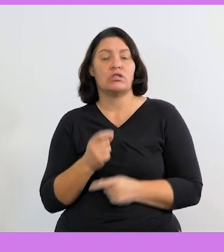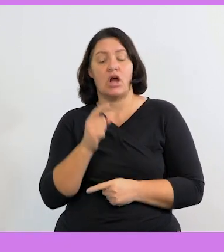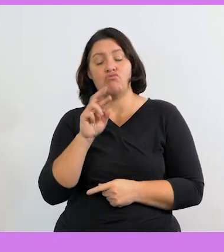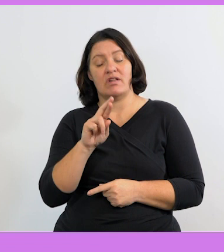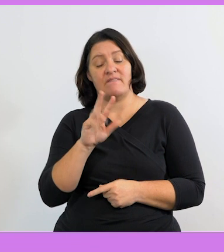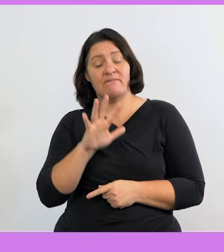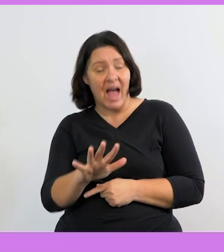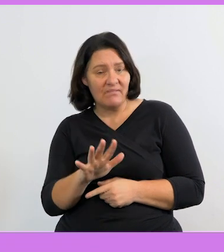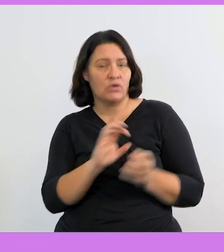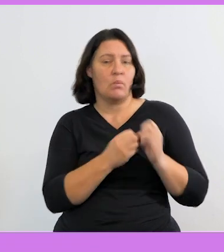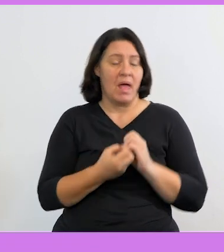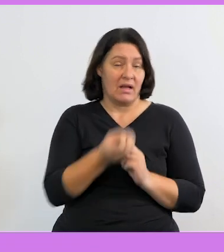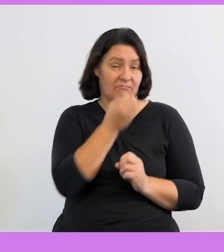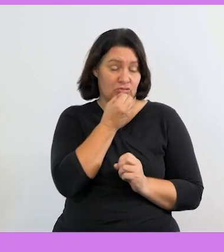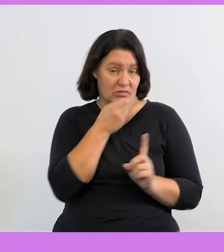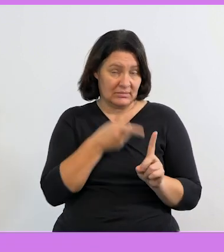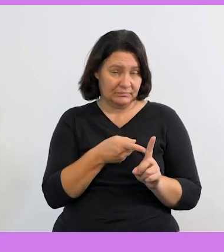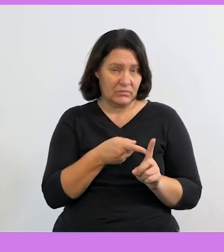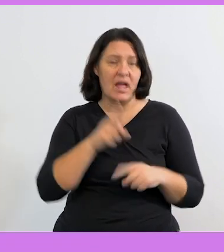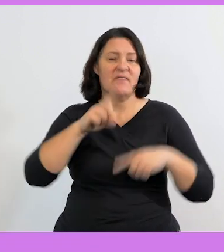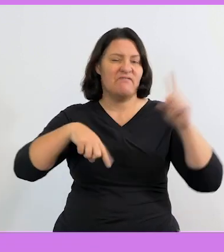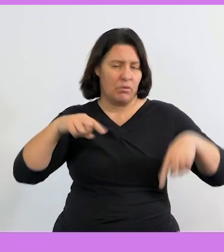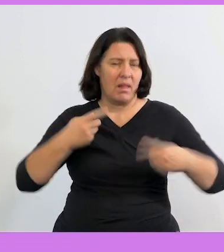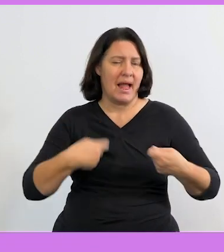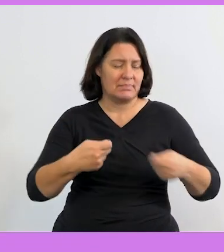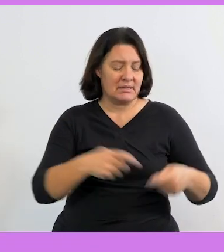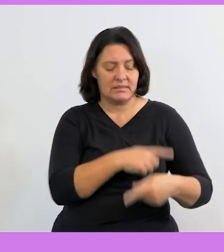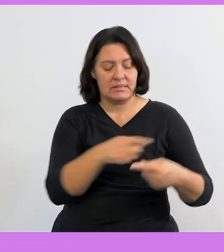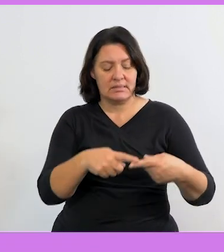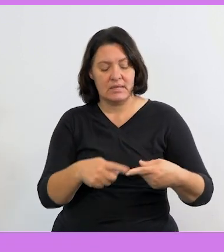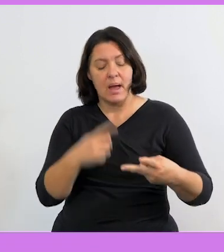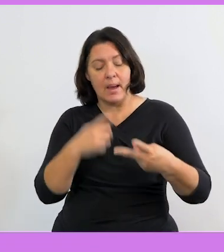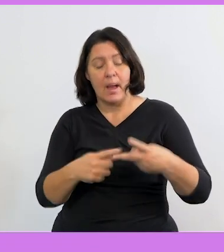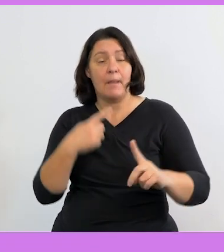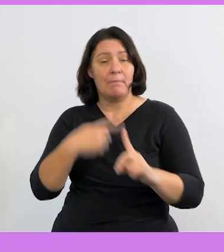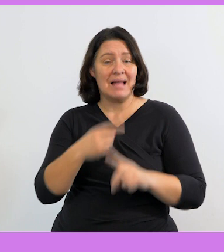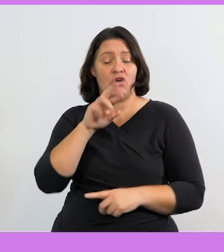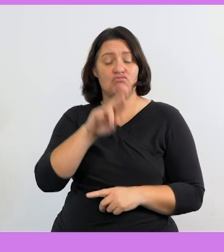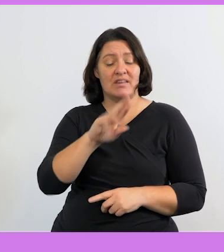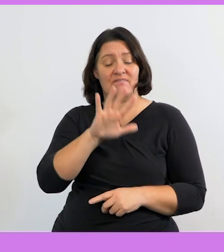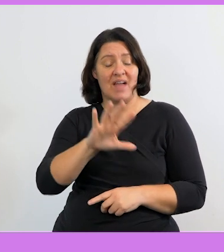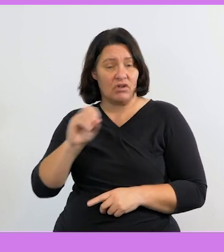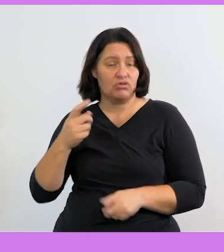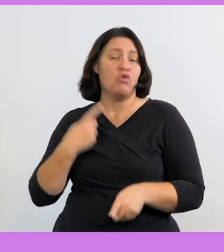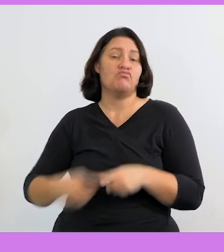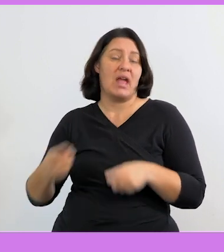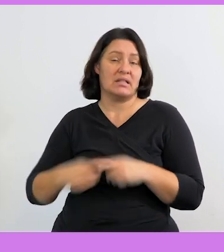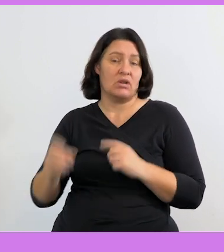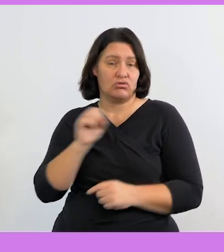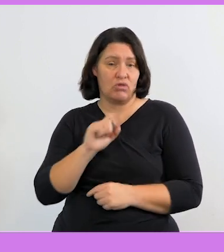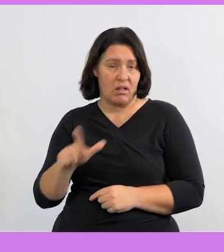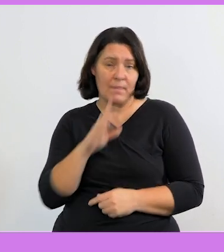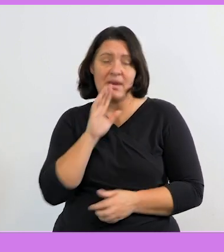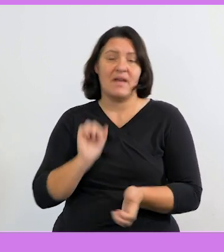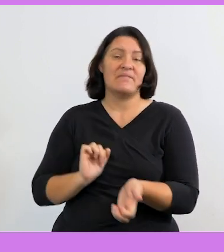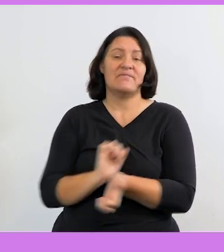cost him 5 Rand to make a bunny chow. That's his variable expenses, plus 500 Rand to rent a stall. So that will